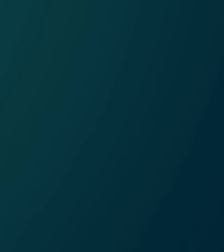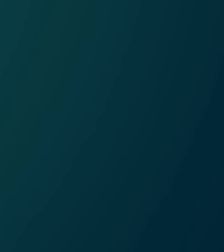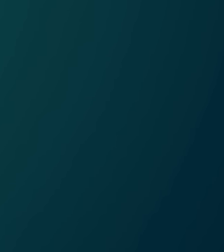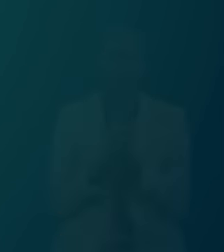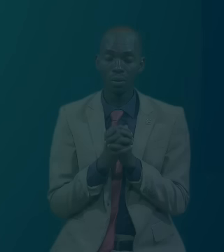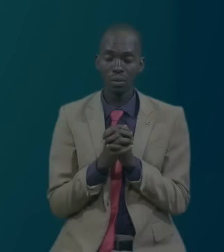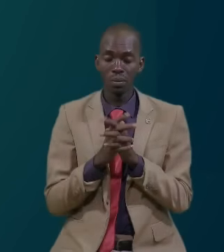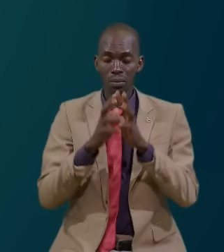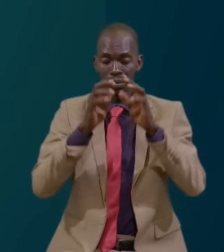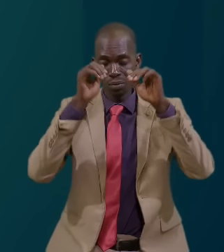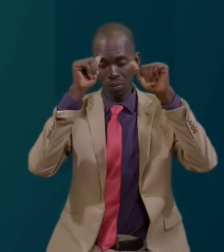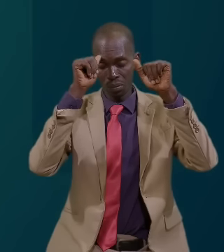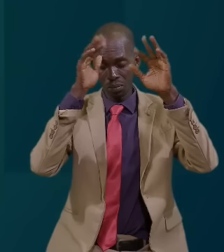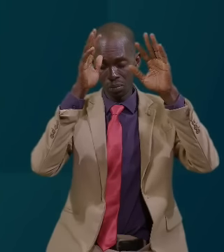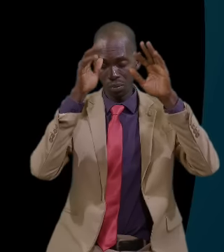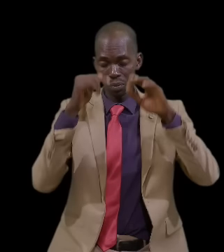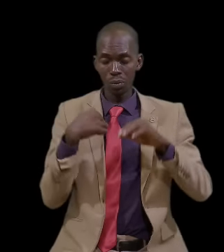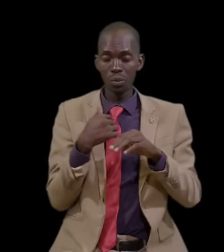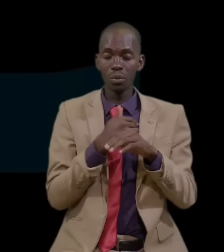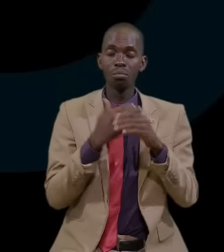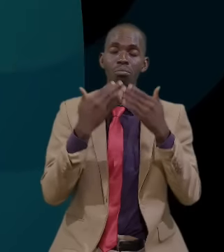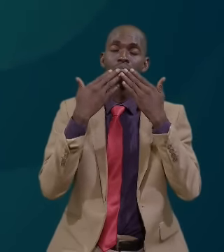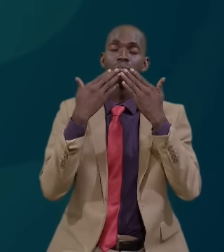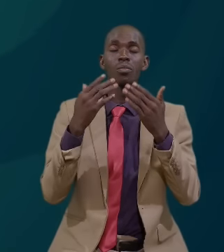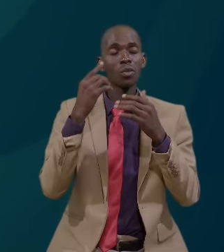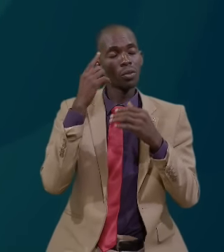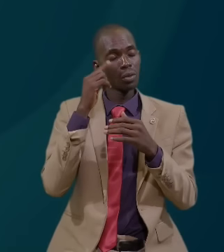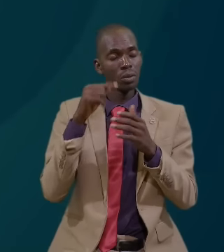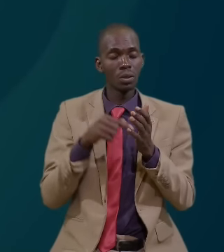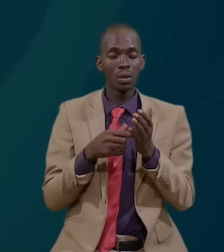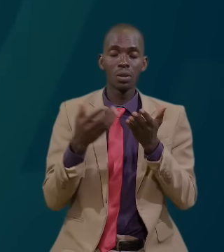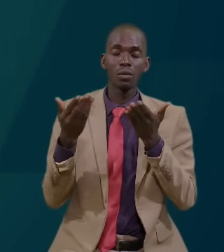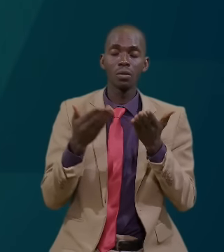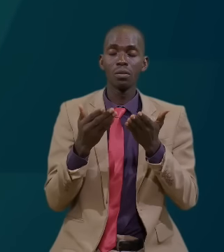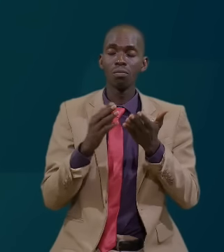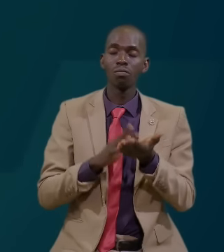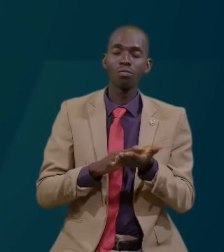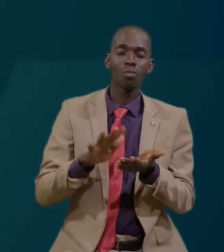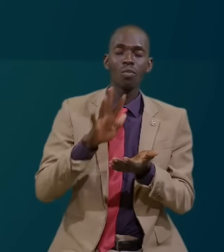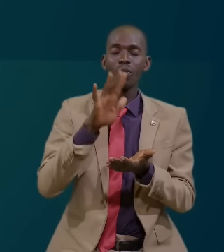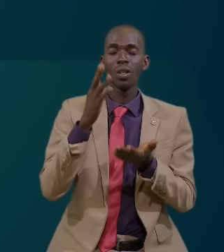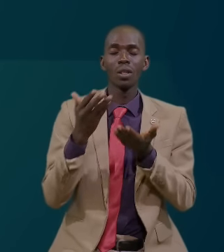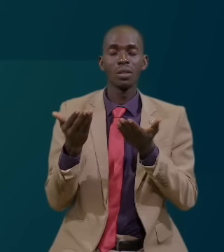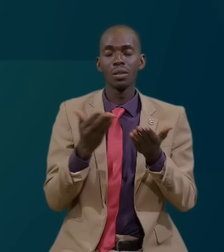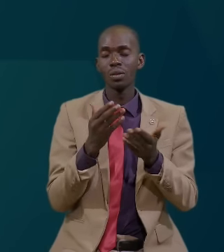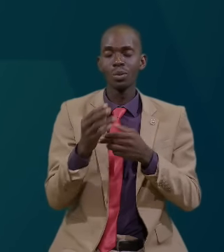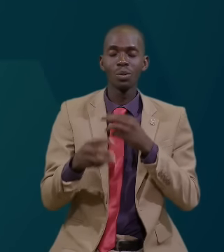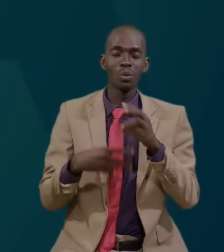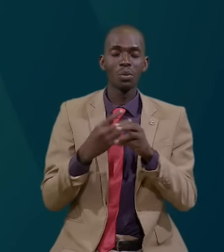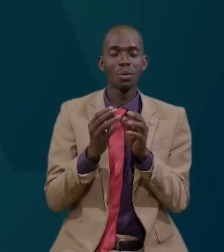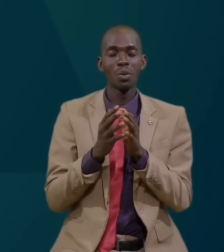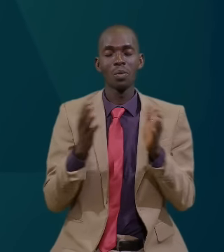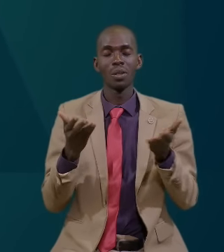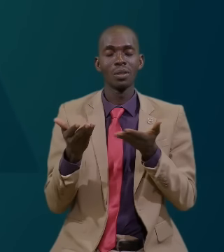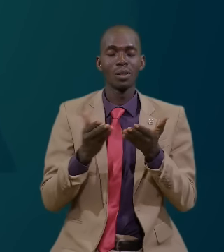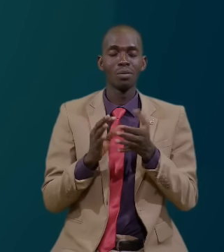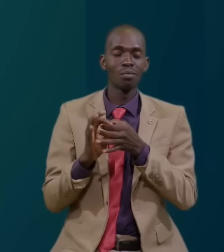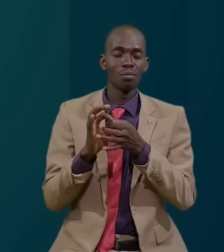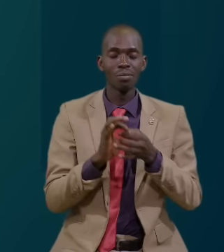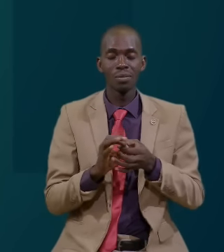Father, we thank you for this service. Glorious service, global service, combined service